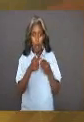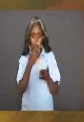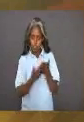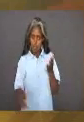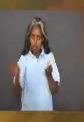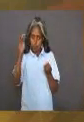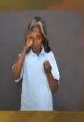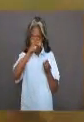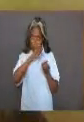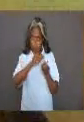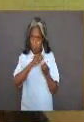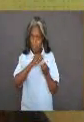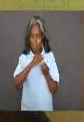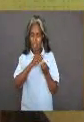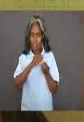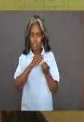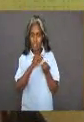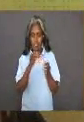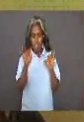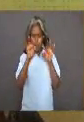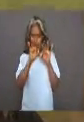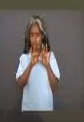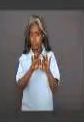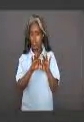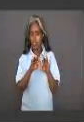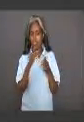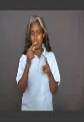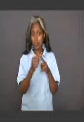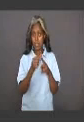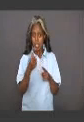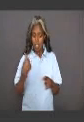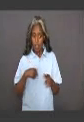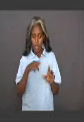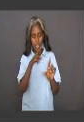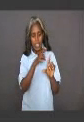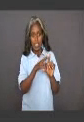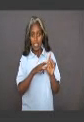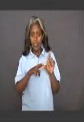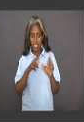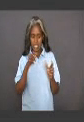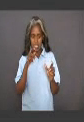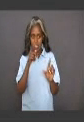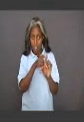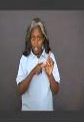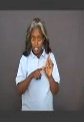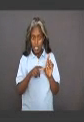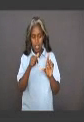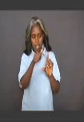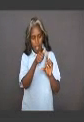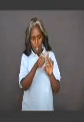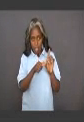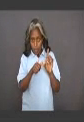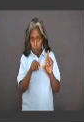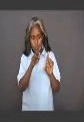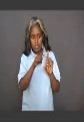important terms. A reference angle is the acute angle formed by